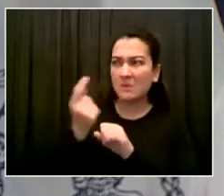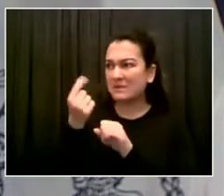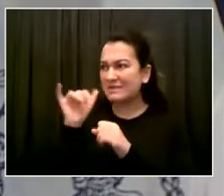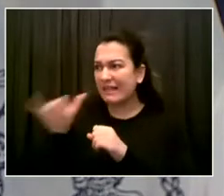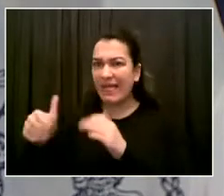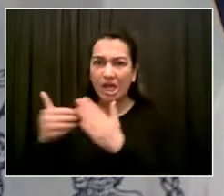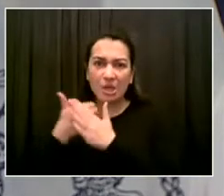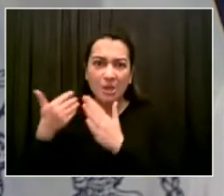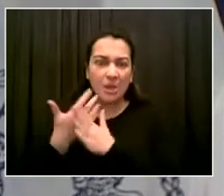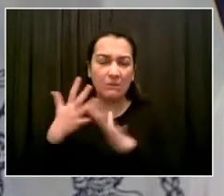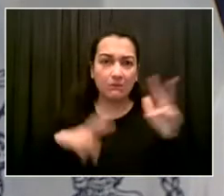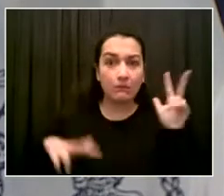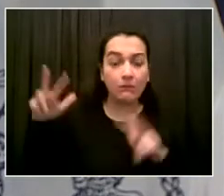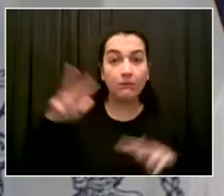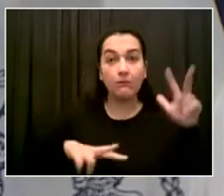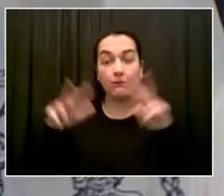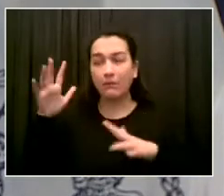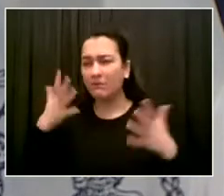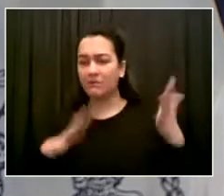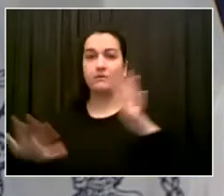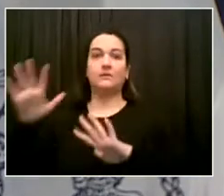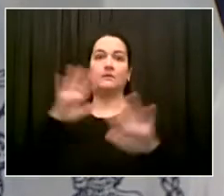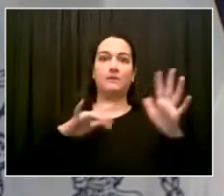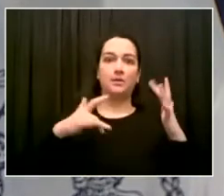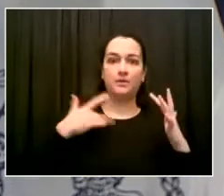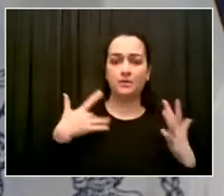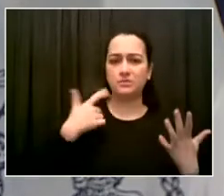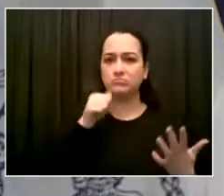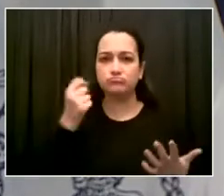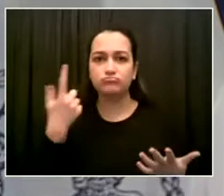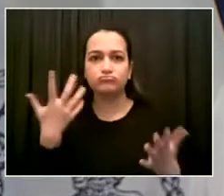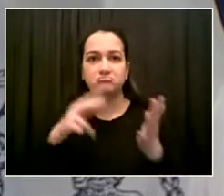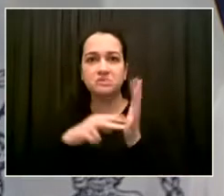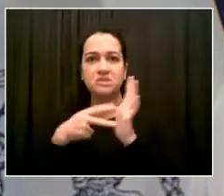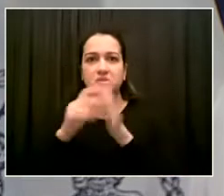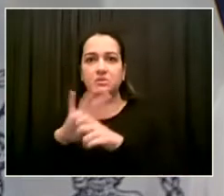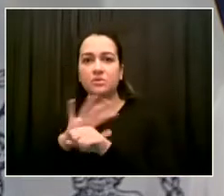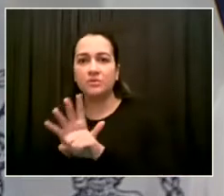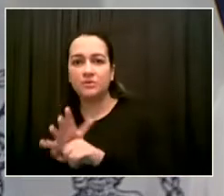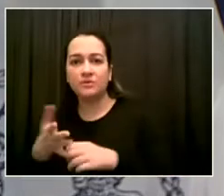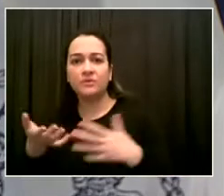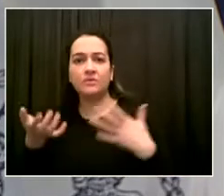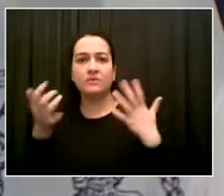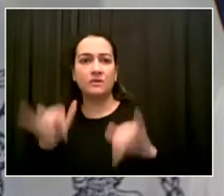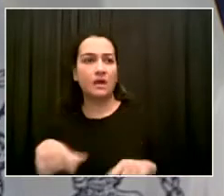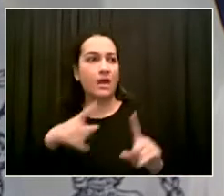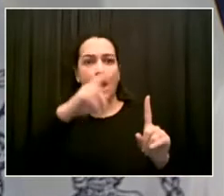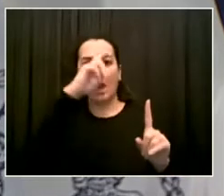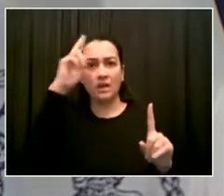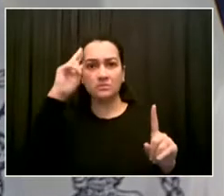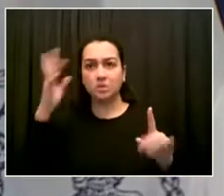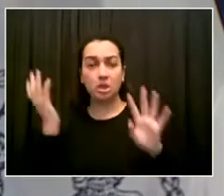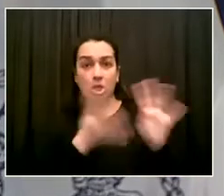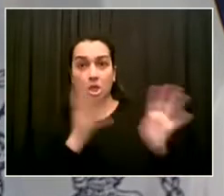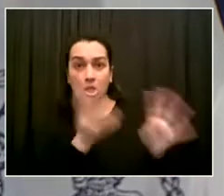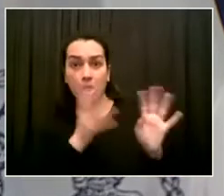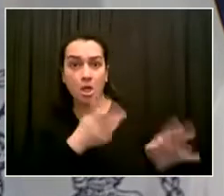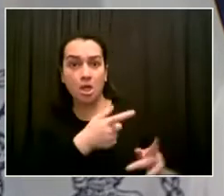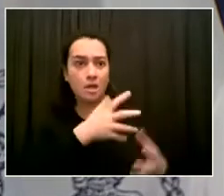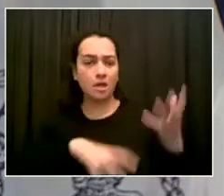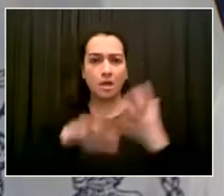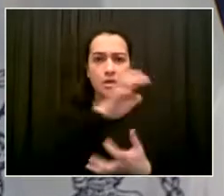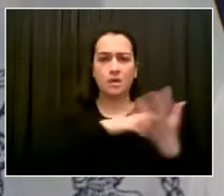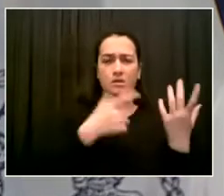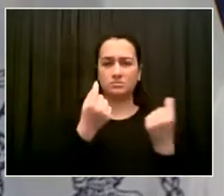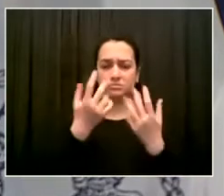the immense stress on the hospital system, and we were trying with everything we could to just keep the hospital system able to